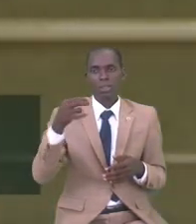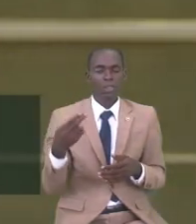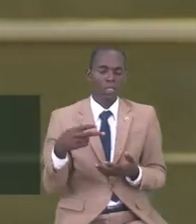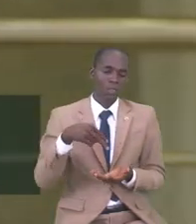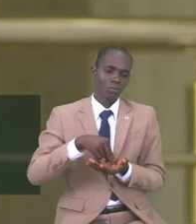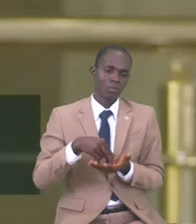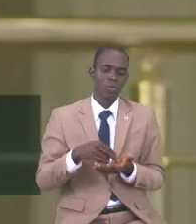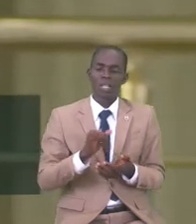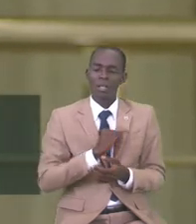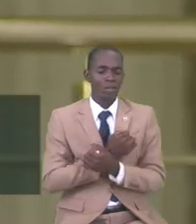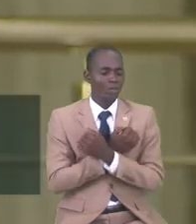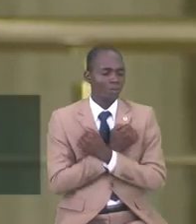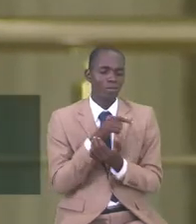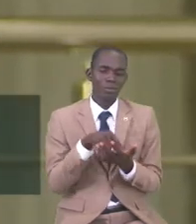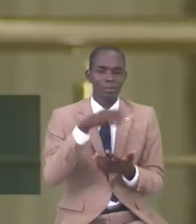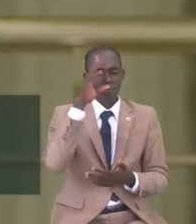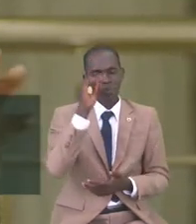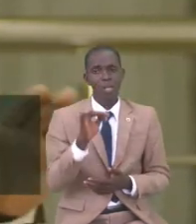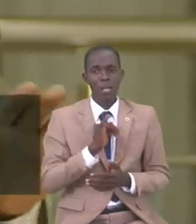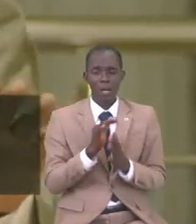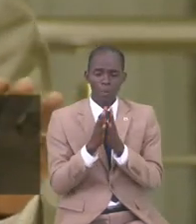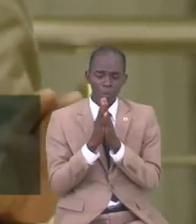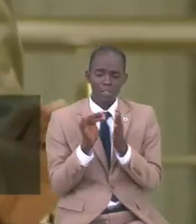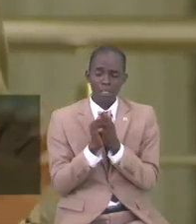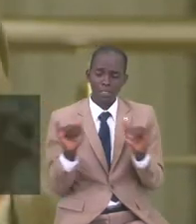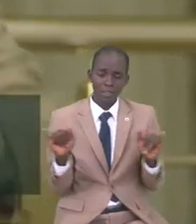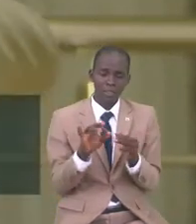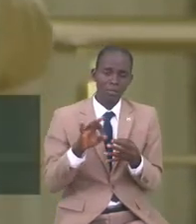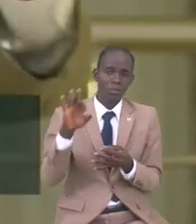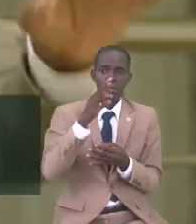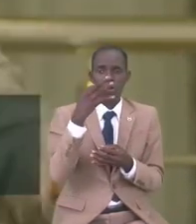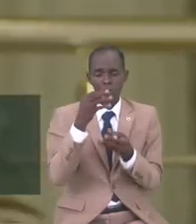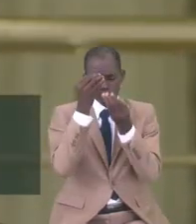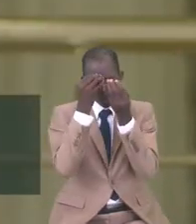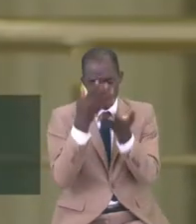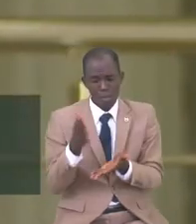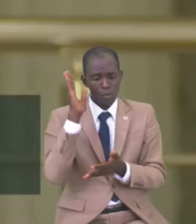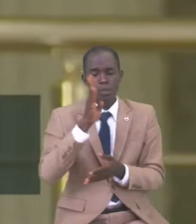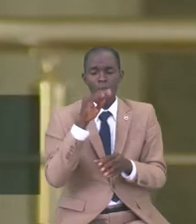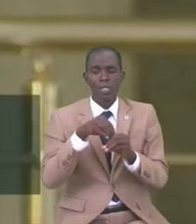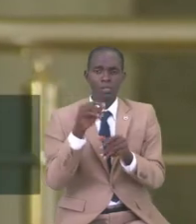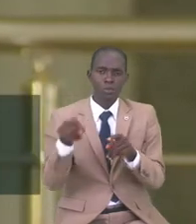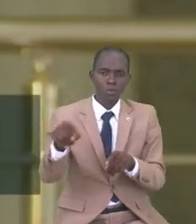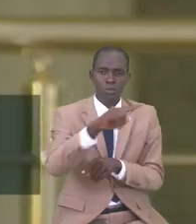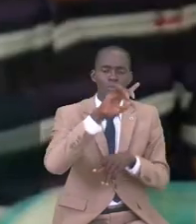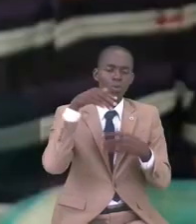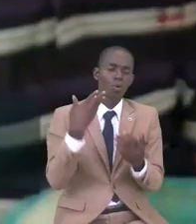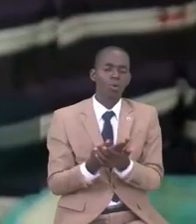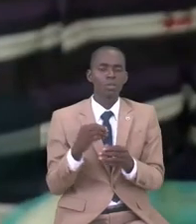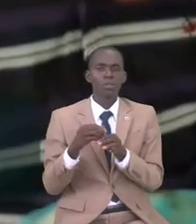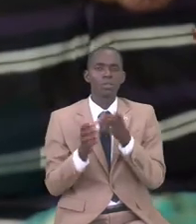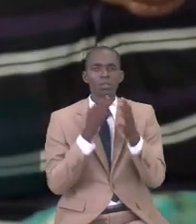love Elijah. I pray that that same spirit of obedience will be in every one of us in Jesus'